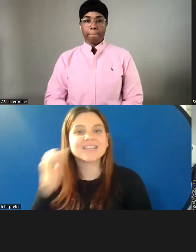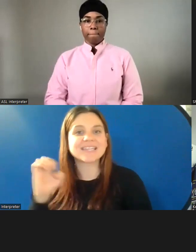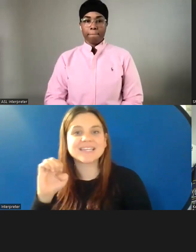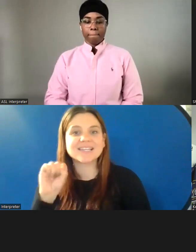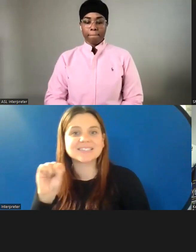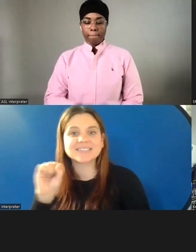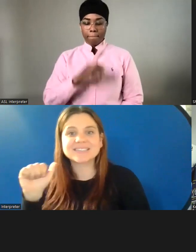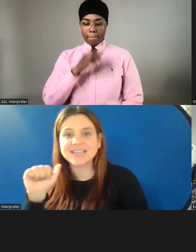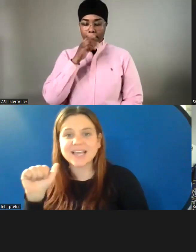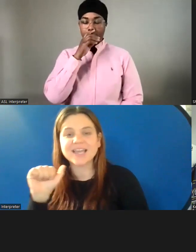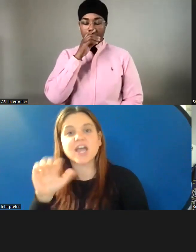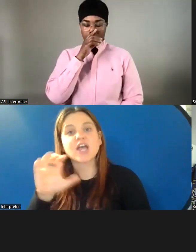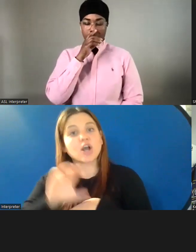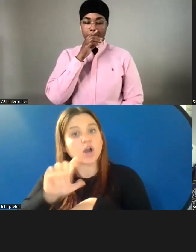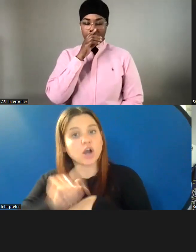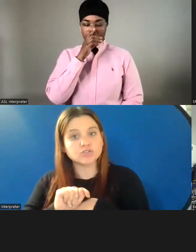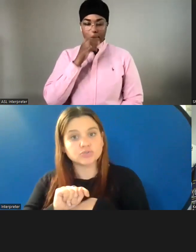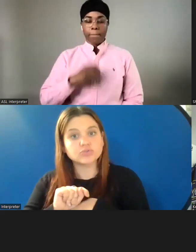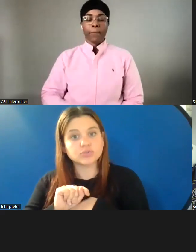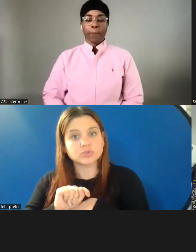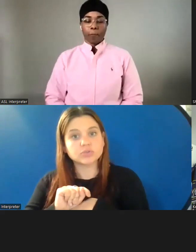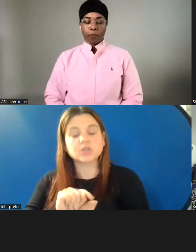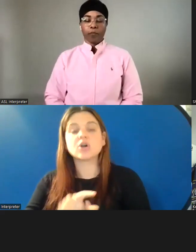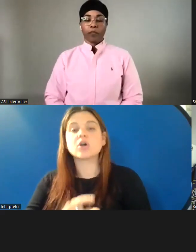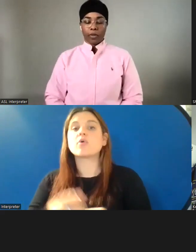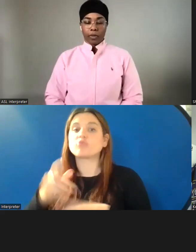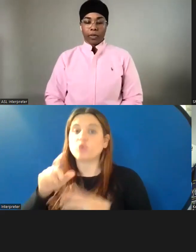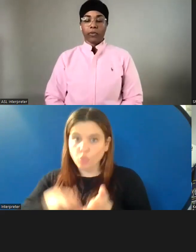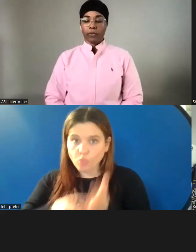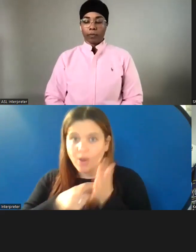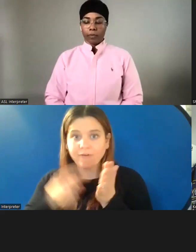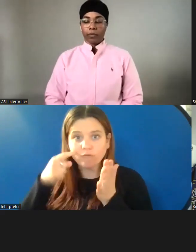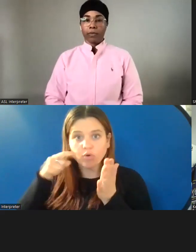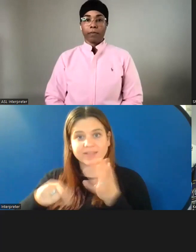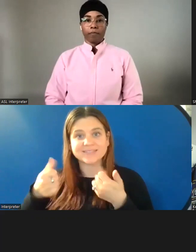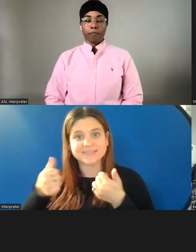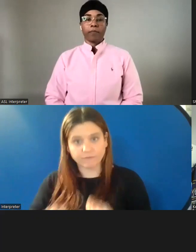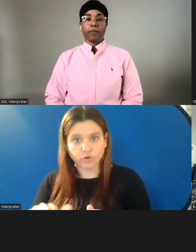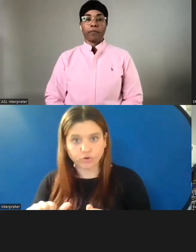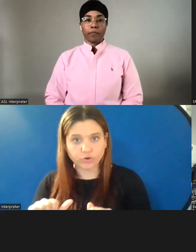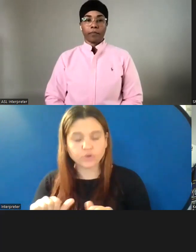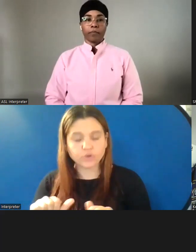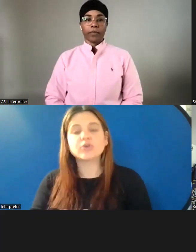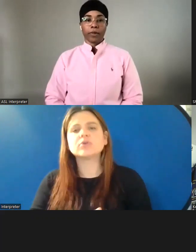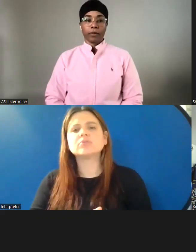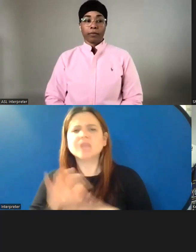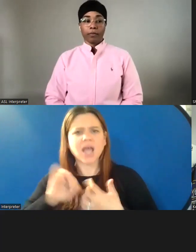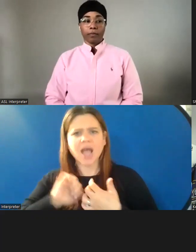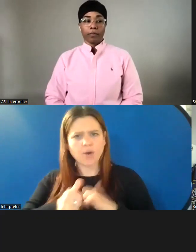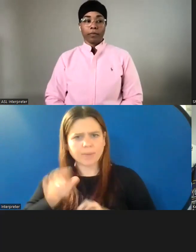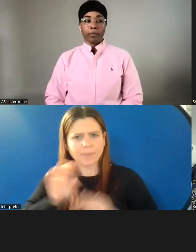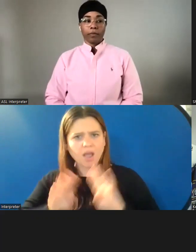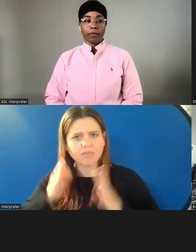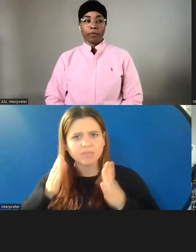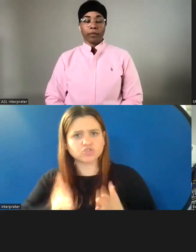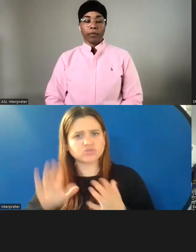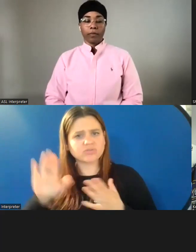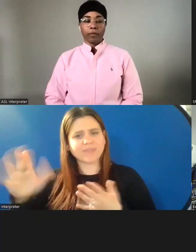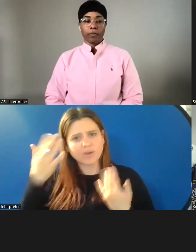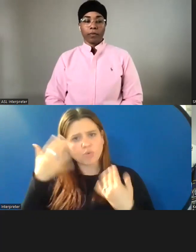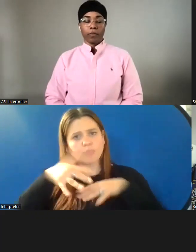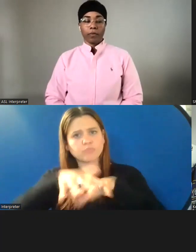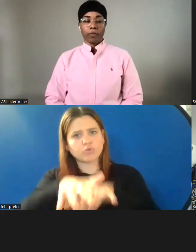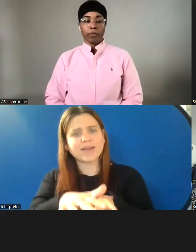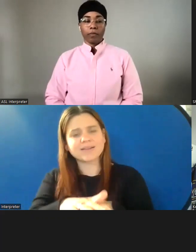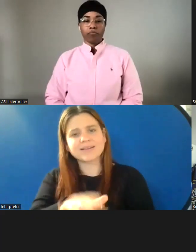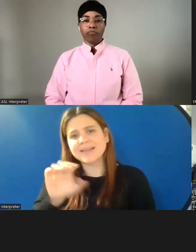was required for this effort, Endangered Species Act consultation was required for this effort, how did biologists incorporate traditional ecological